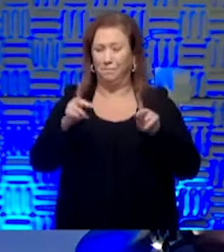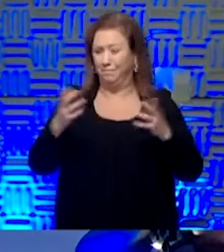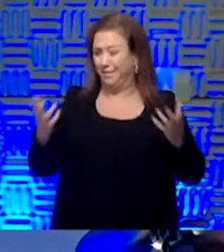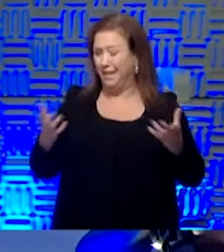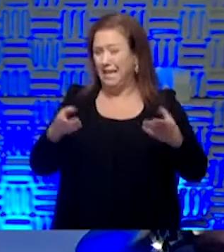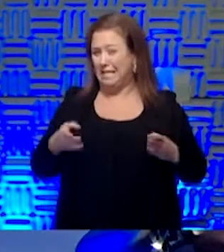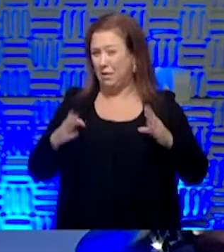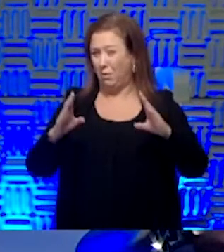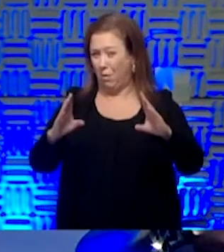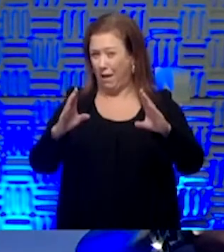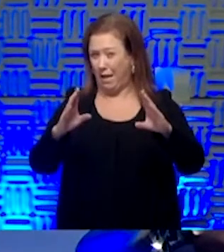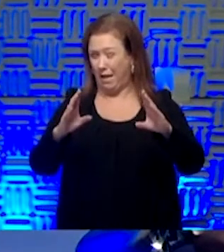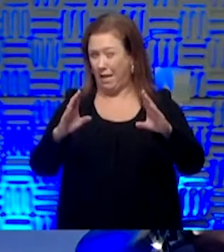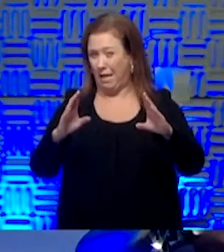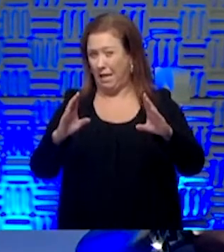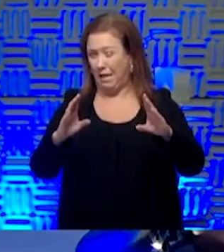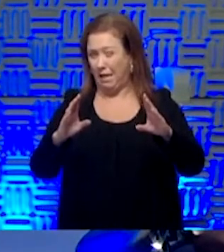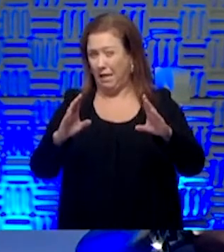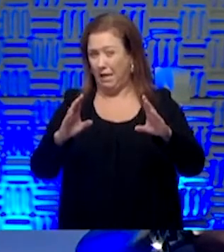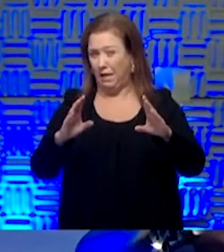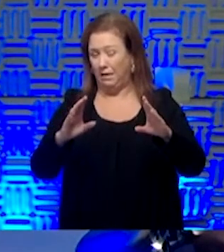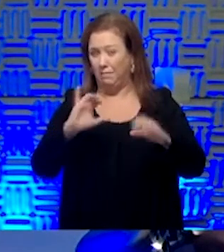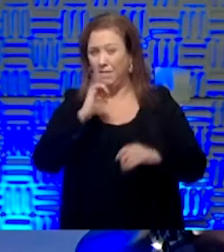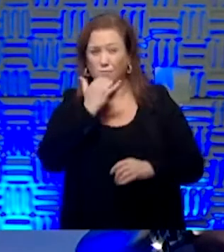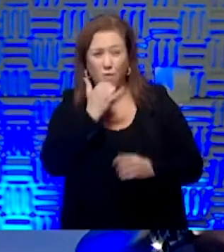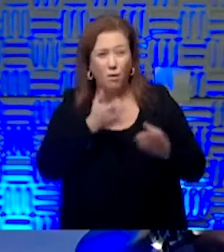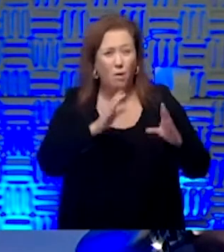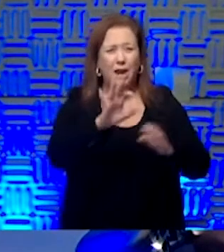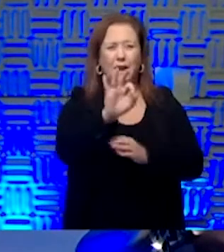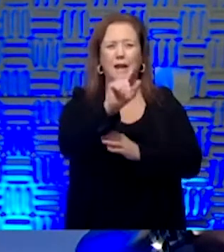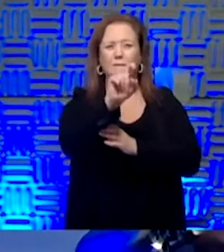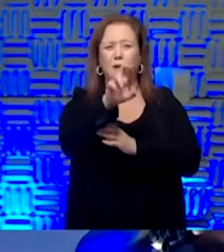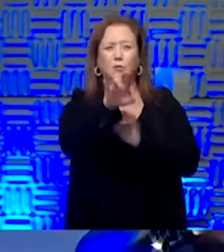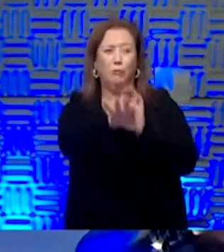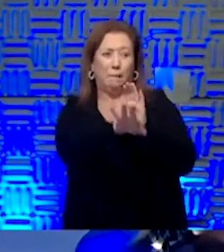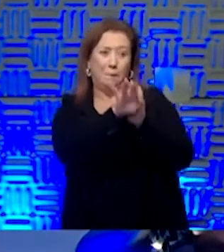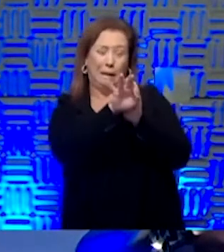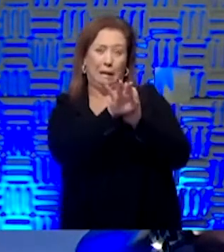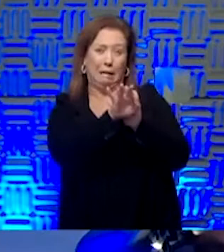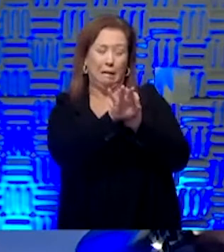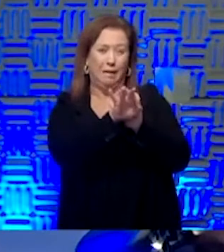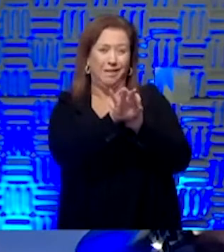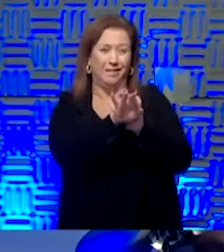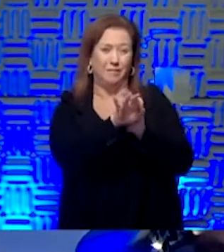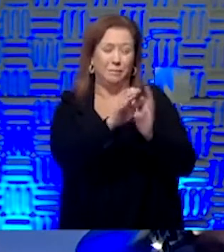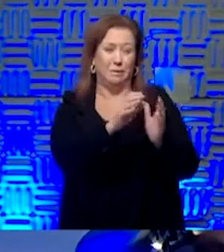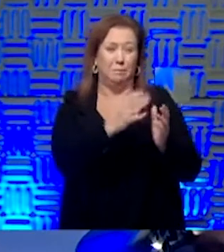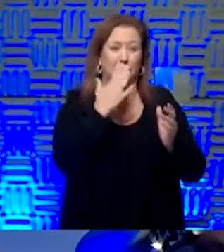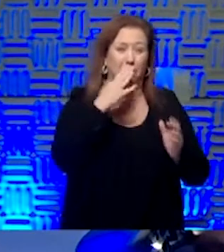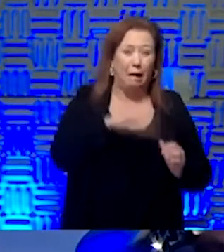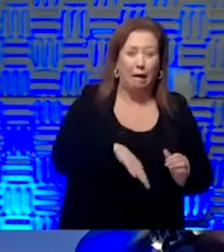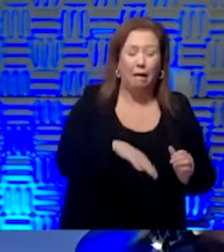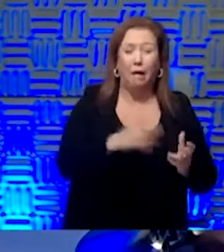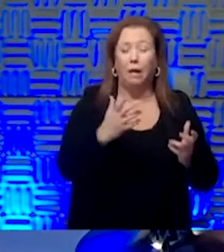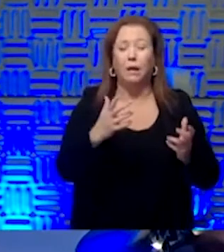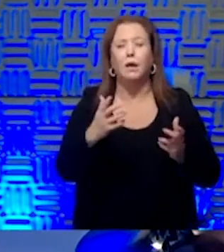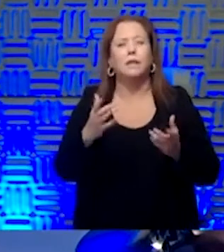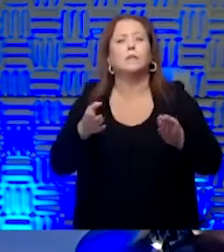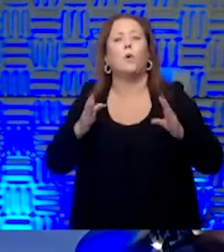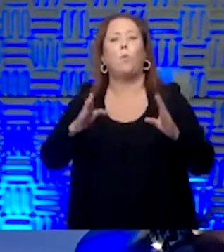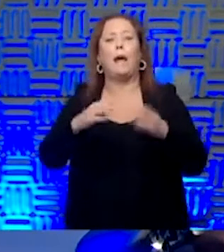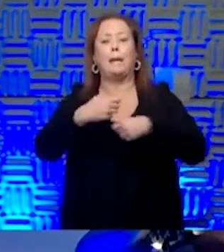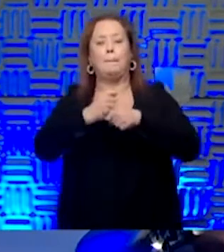a way to do that incorrectly? Is there a filter you could pick that might do more harm than good? Is there a way to do that that's